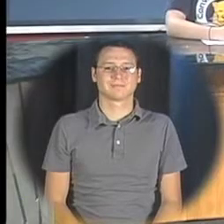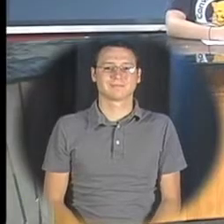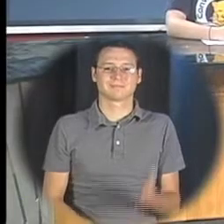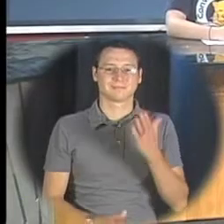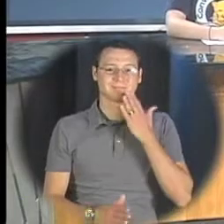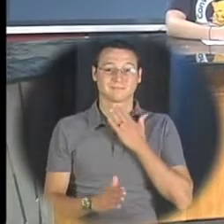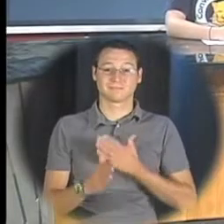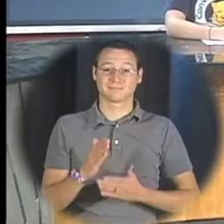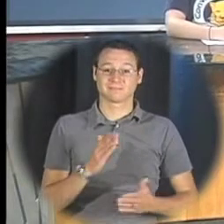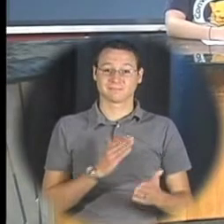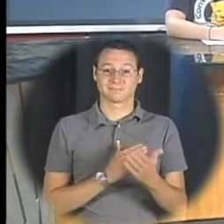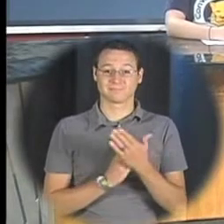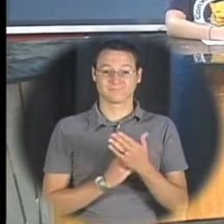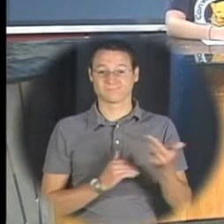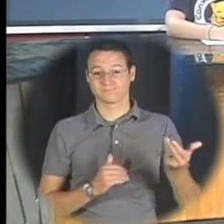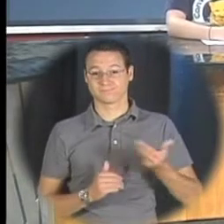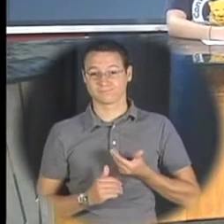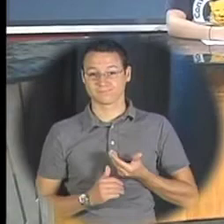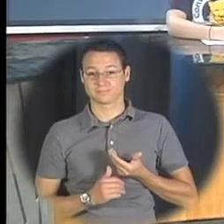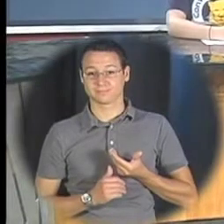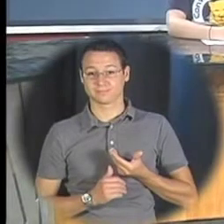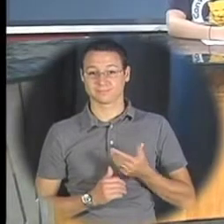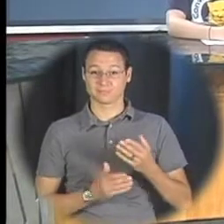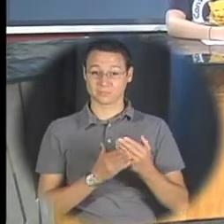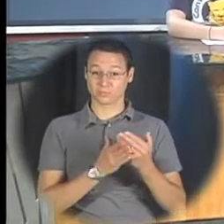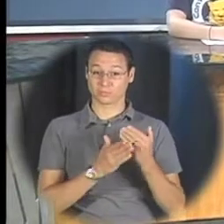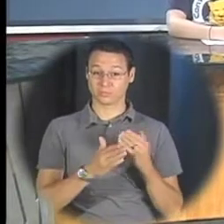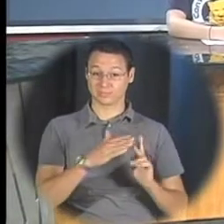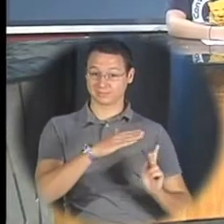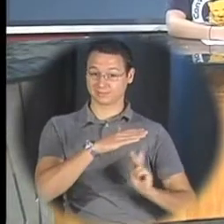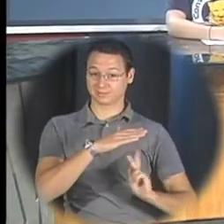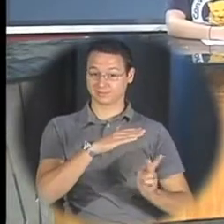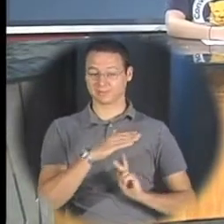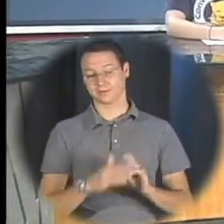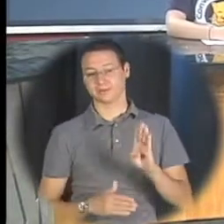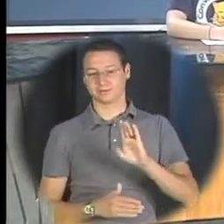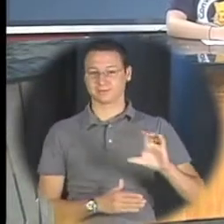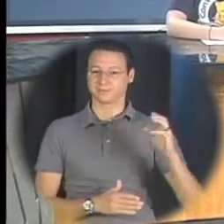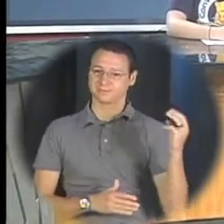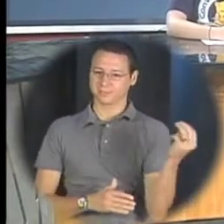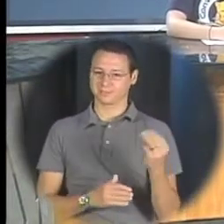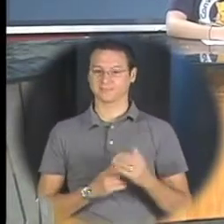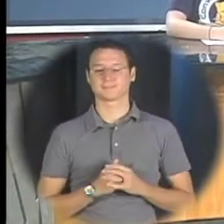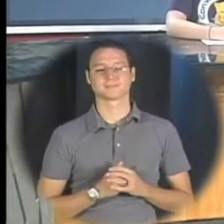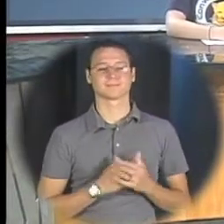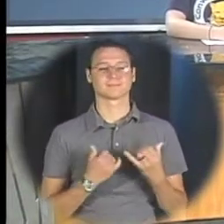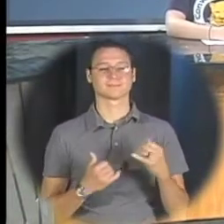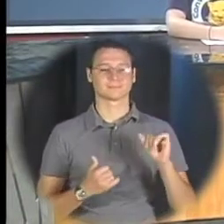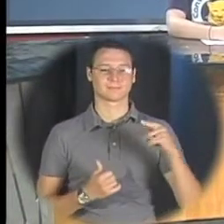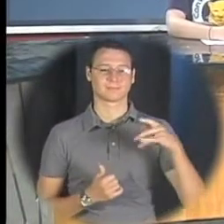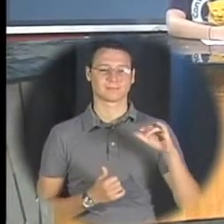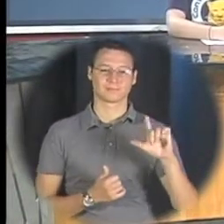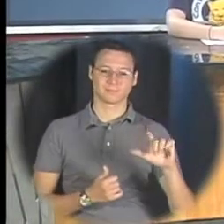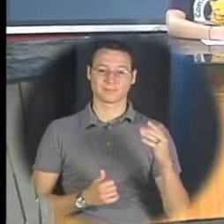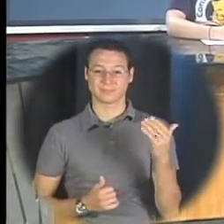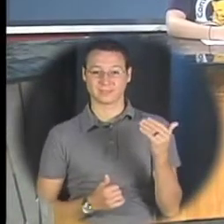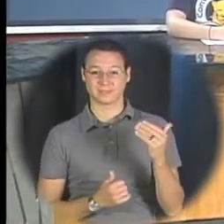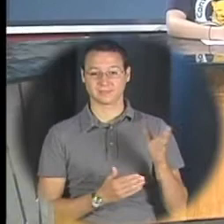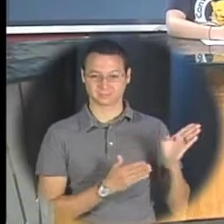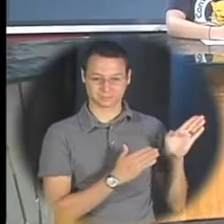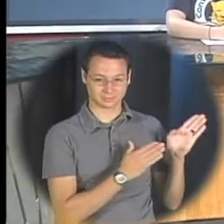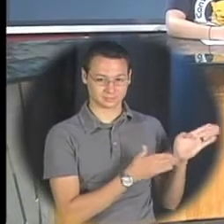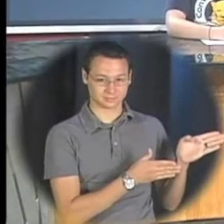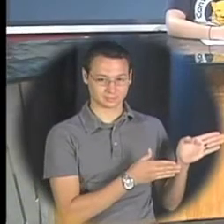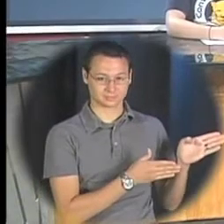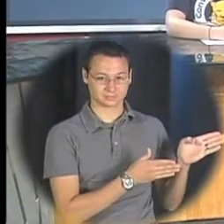Good morning, Boone Braves. Welcome to this pre-K edition of BBC Monday. Today is April 15th, and I am Kristen Dugan. And